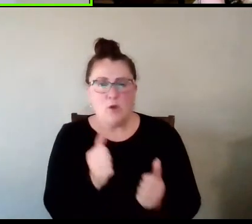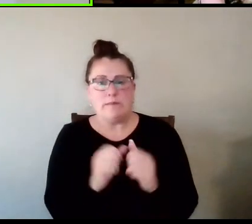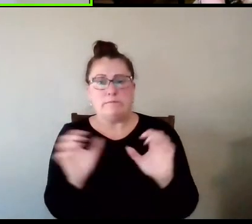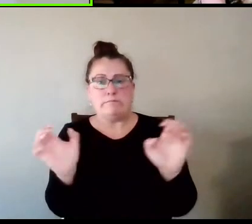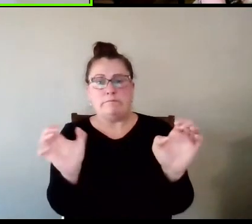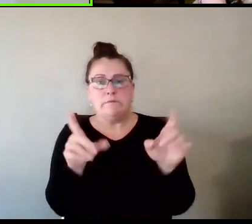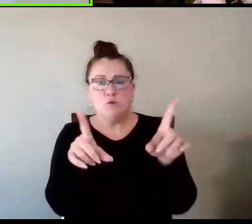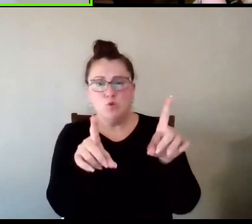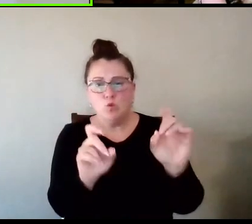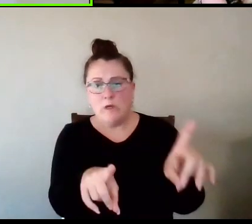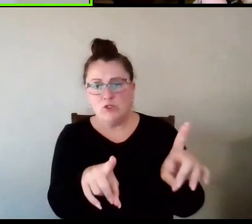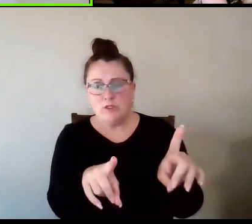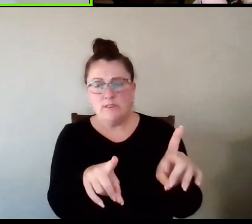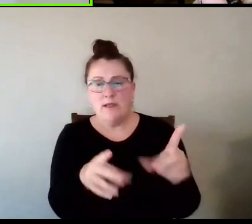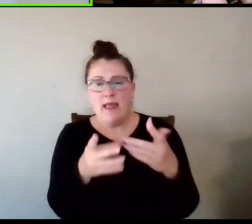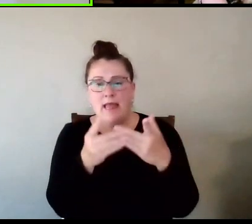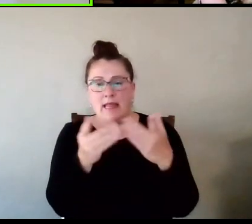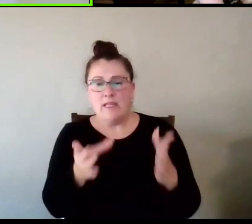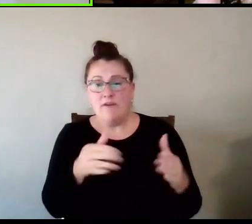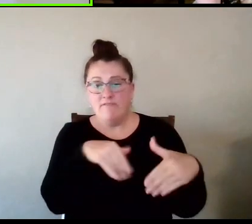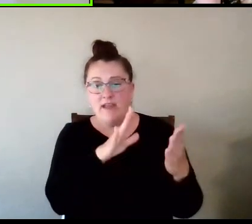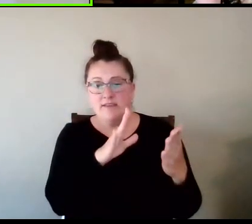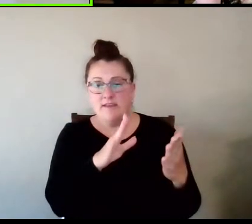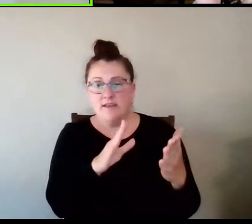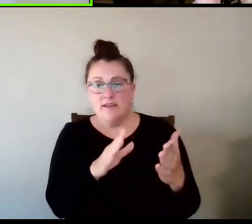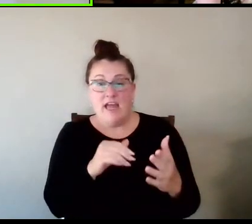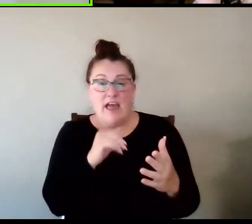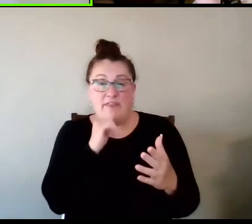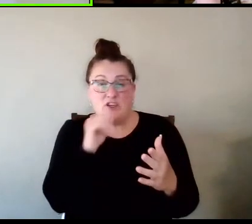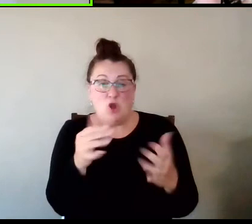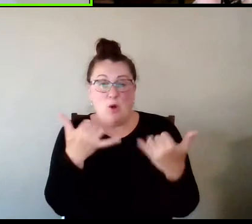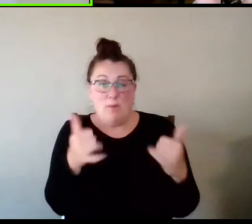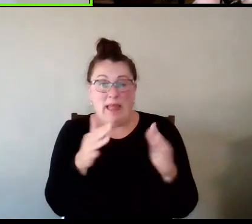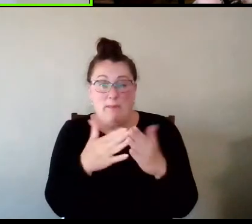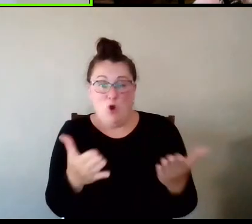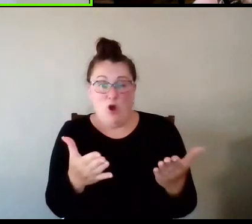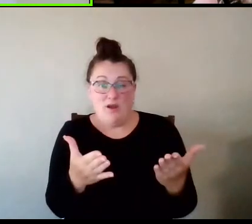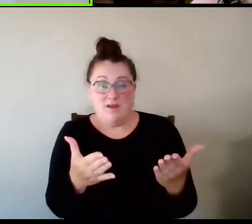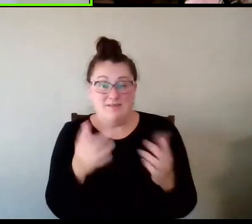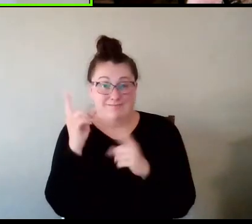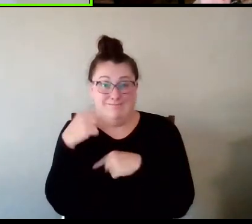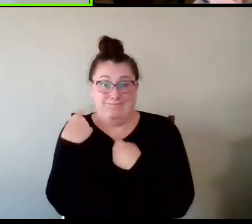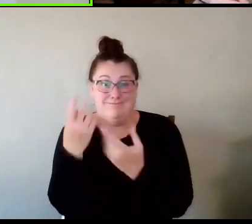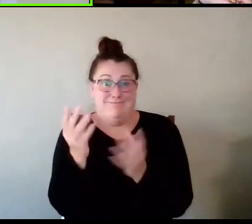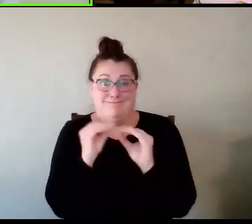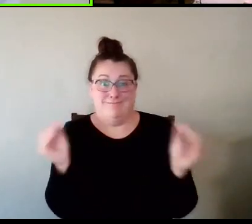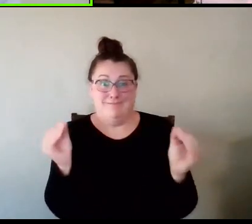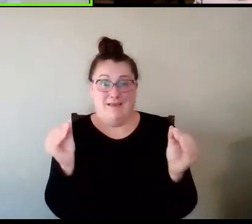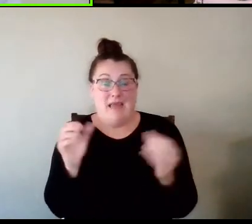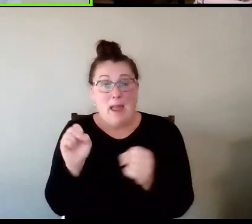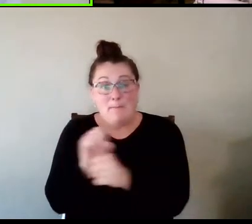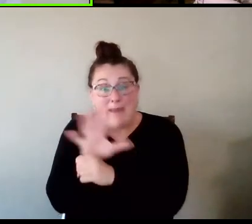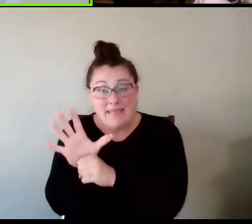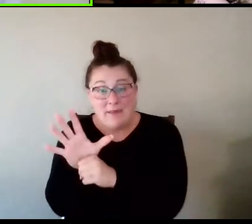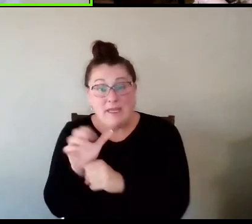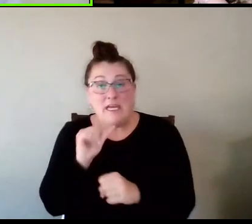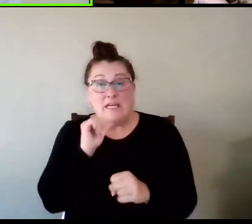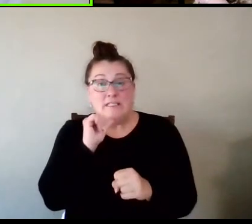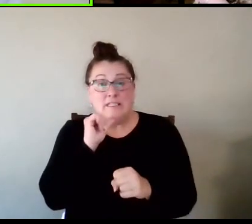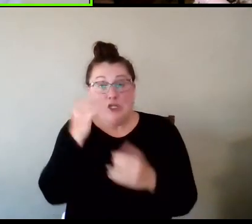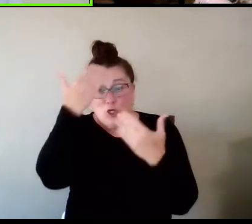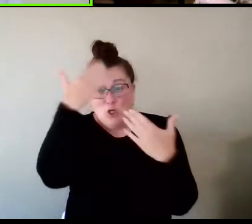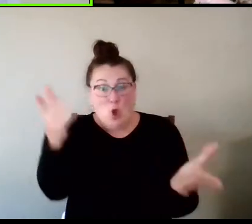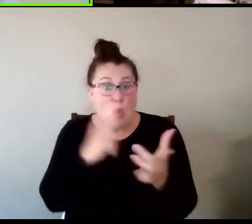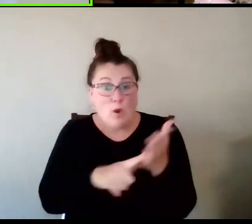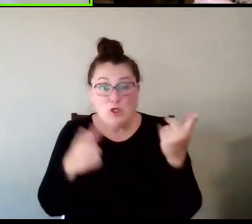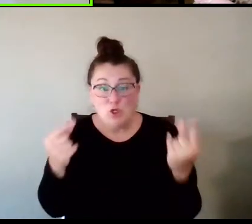questions that leaders are facing is there's no playbook for them, yeah, right? The pandemic was there. Did you have a playbook for the pandemic?